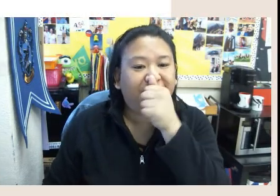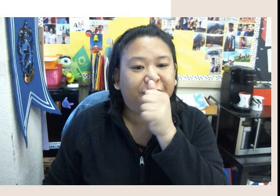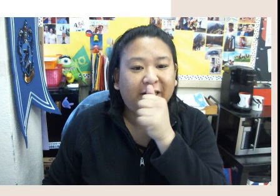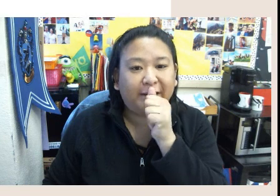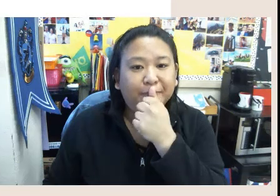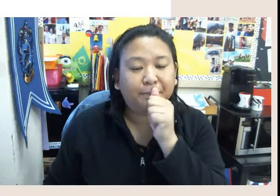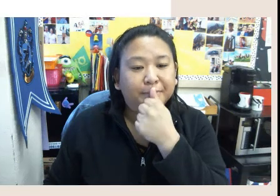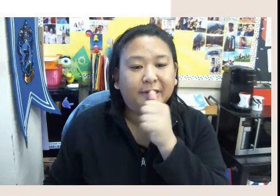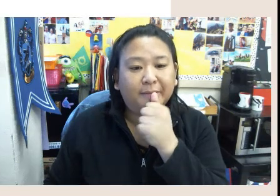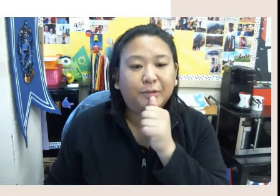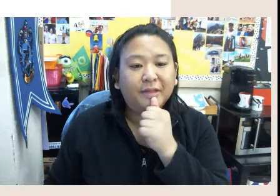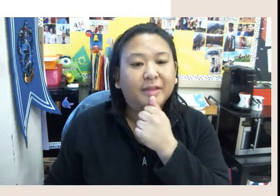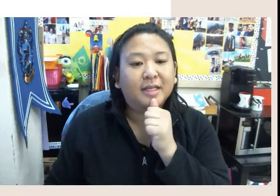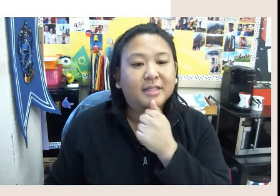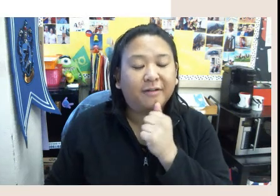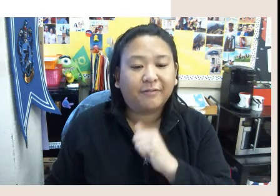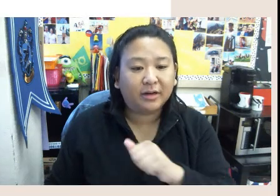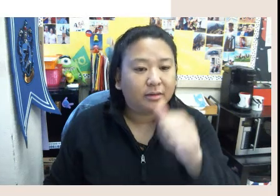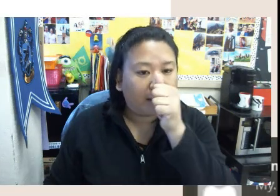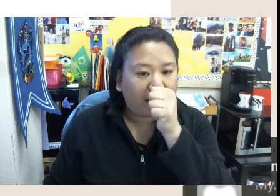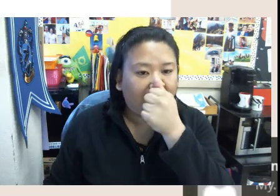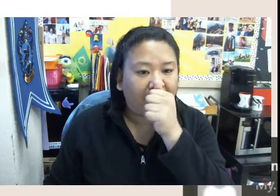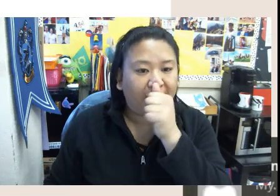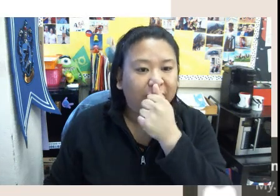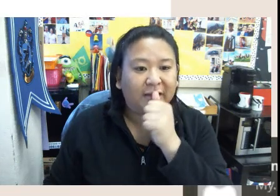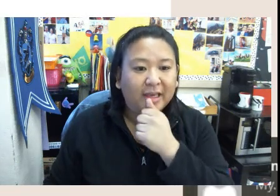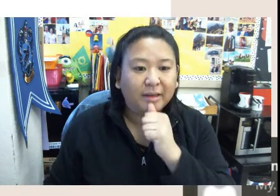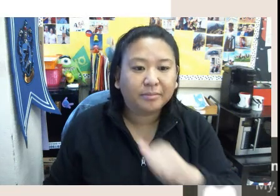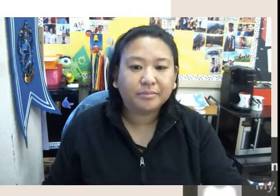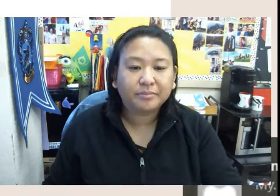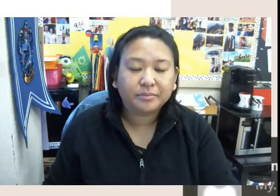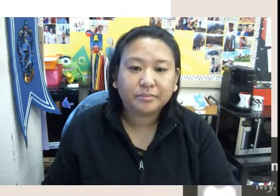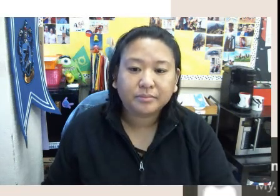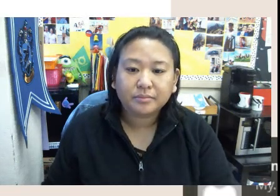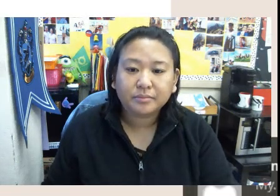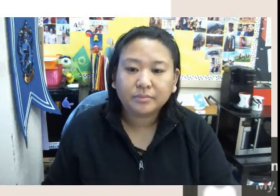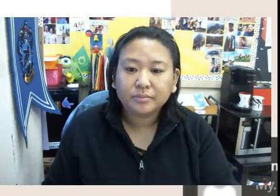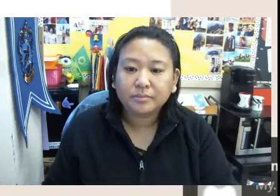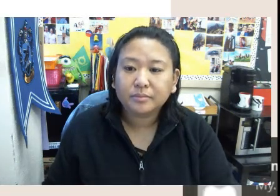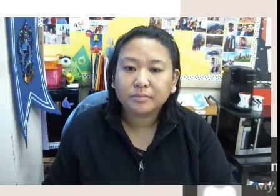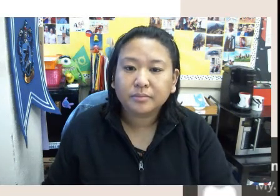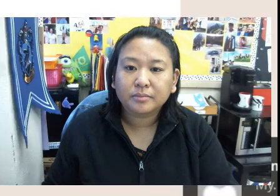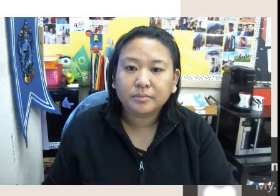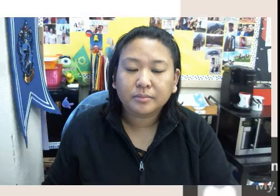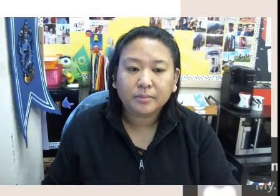to refrain, put up with, suffer, and you shake it.